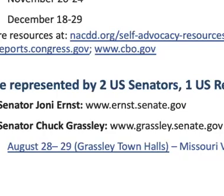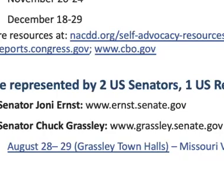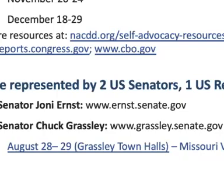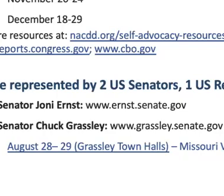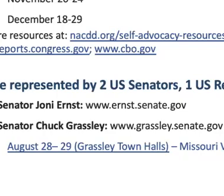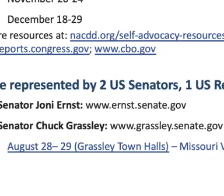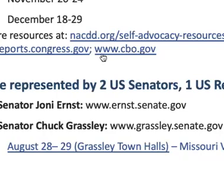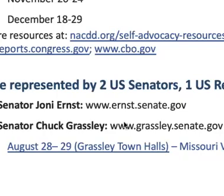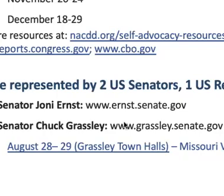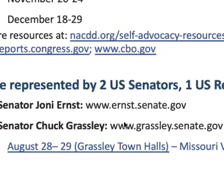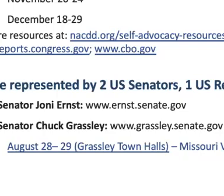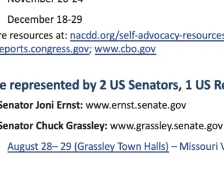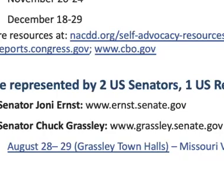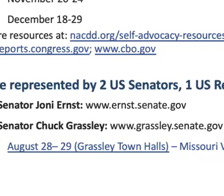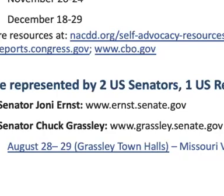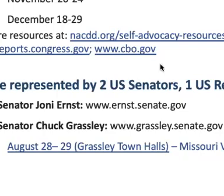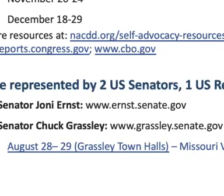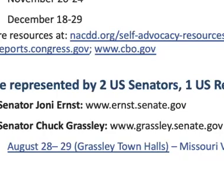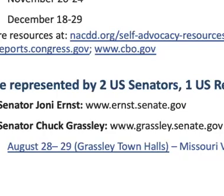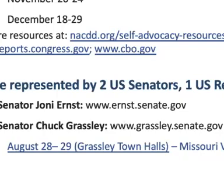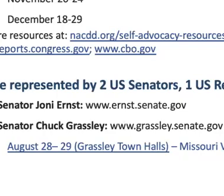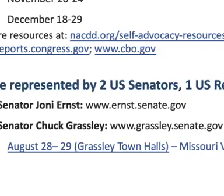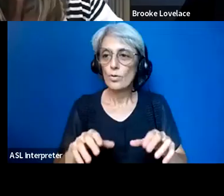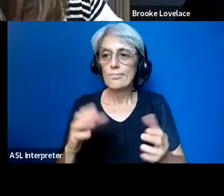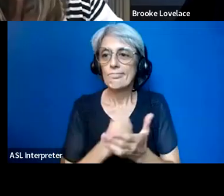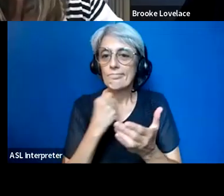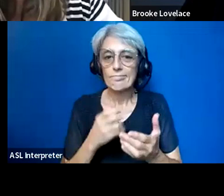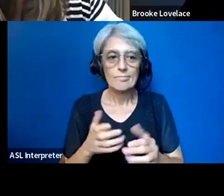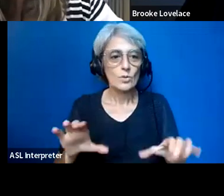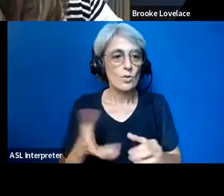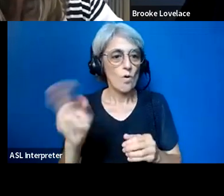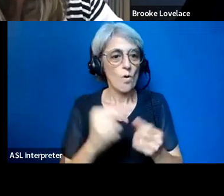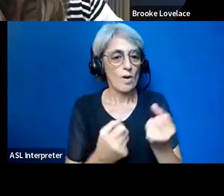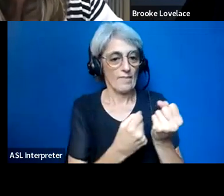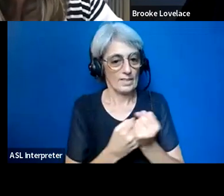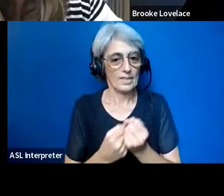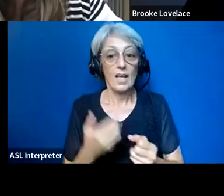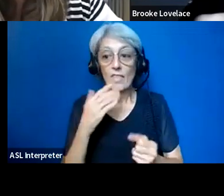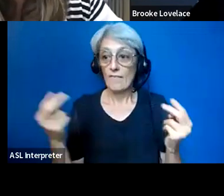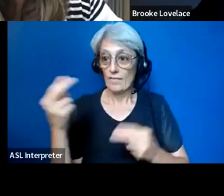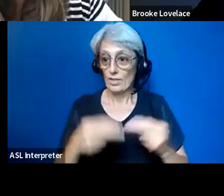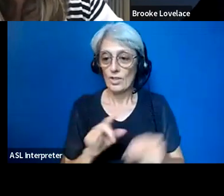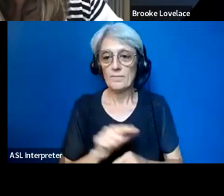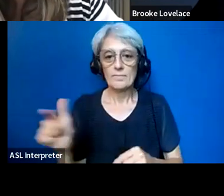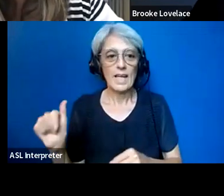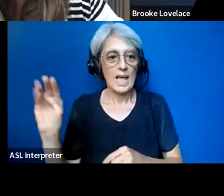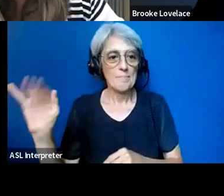some resources for you guys to do your own advocacy. So again, thanks for joining us today. And I think with that, I'll turn it over to